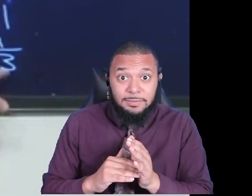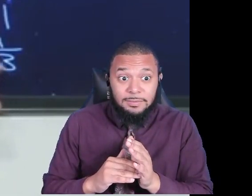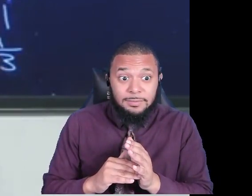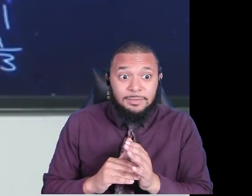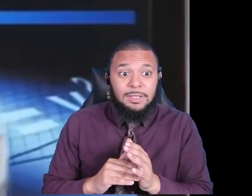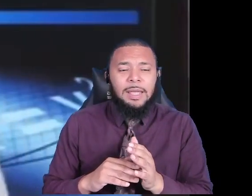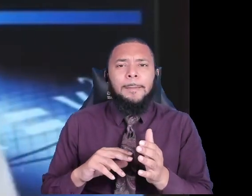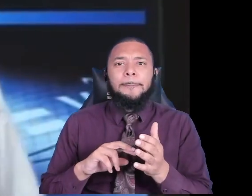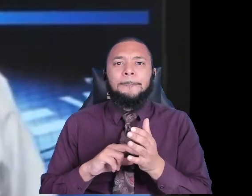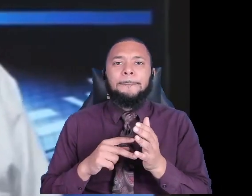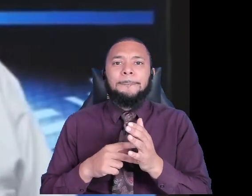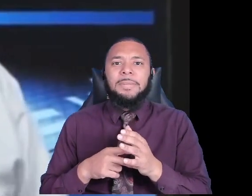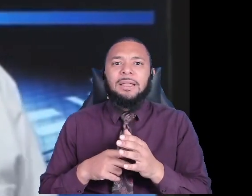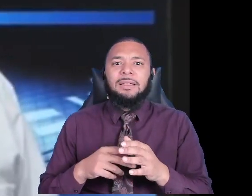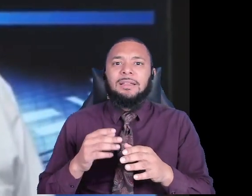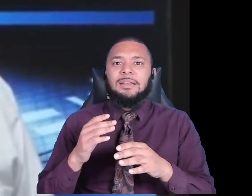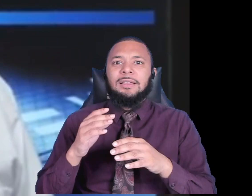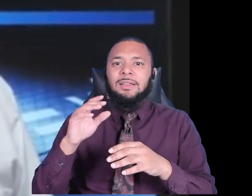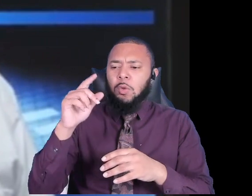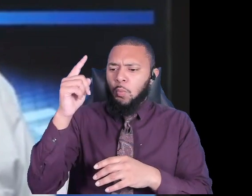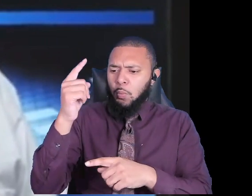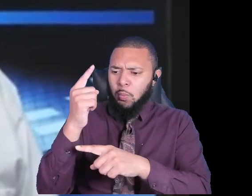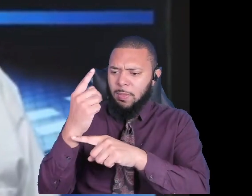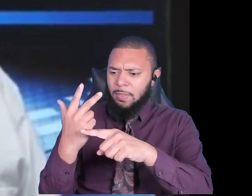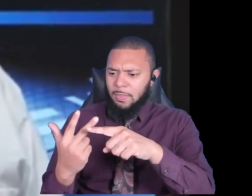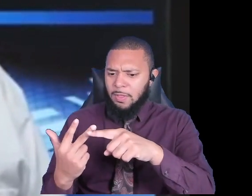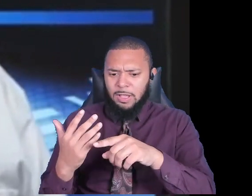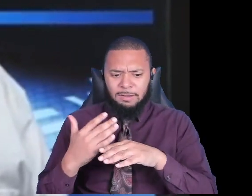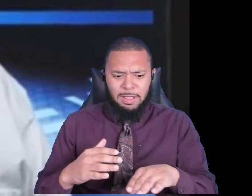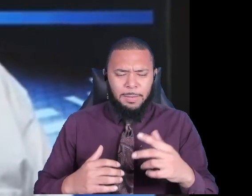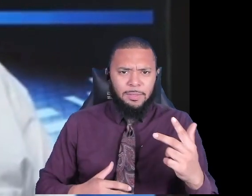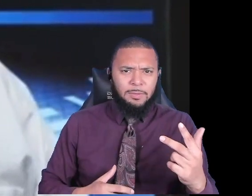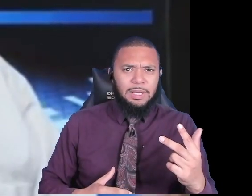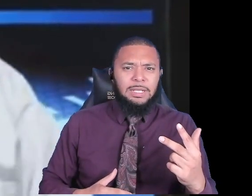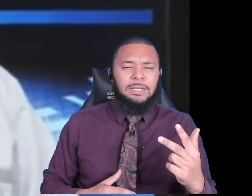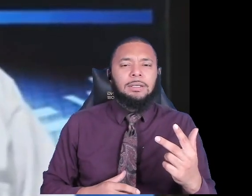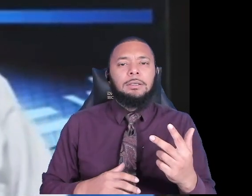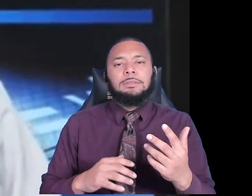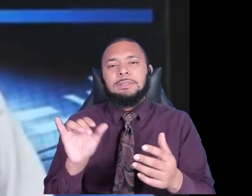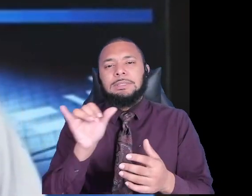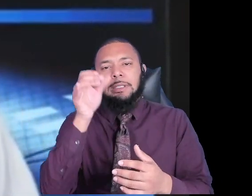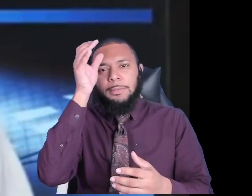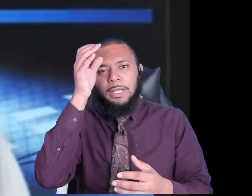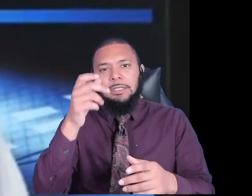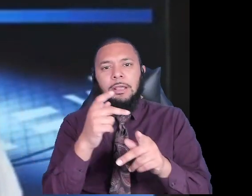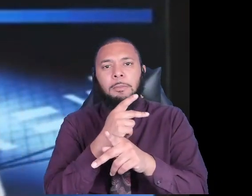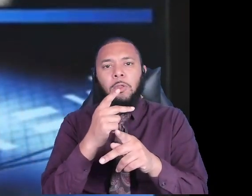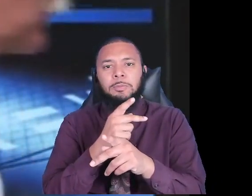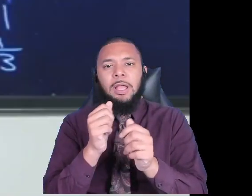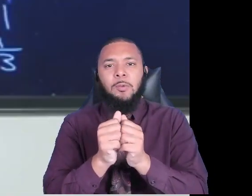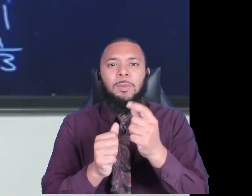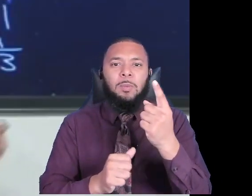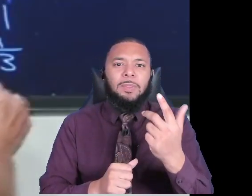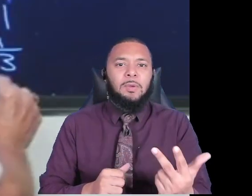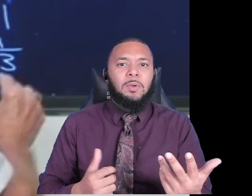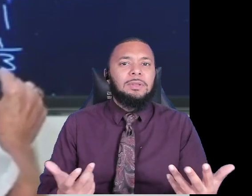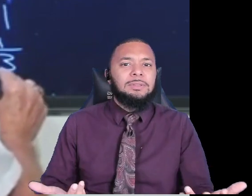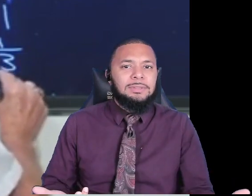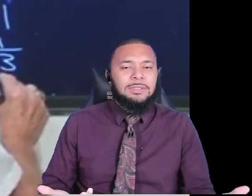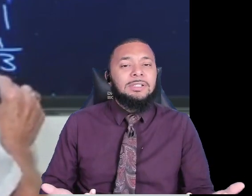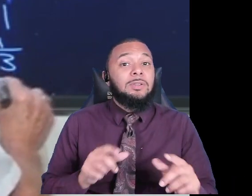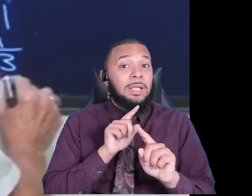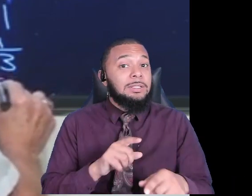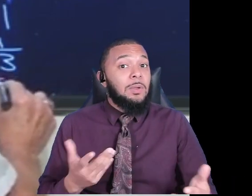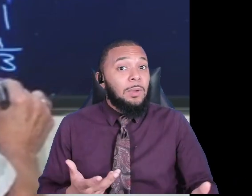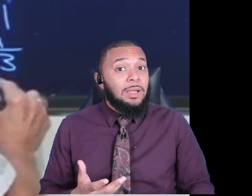I would have to take that number and divide it by 3, which is the same as multiplying by 1/3. So I would